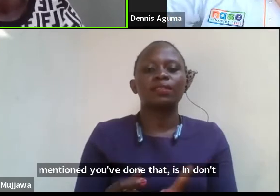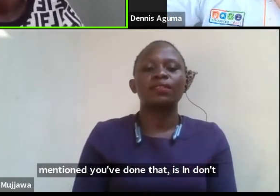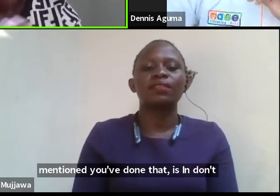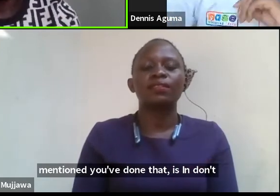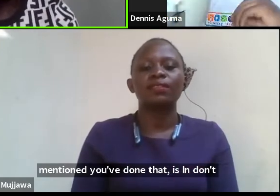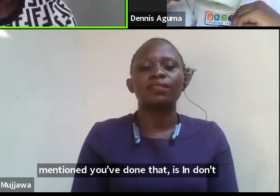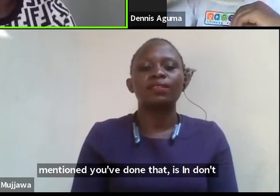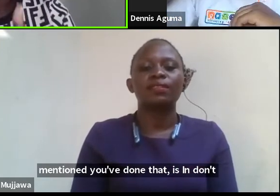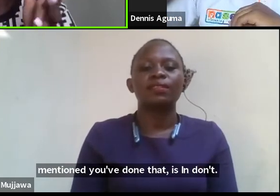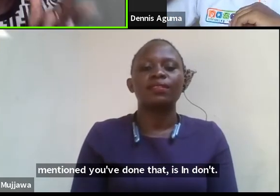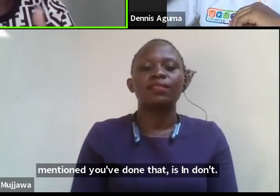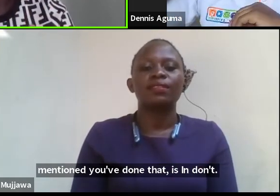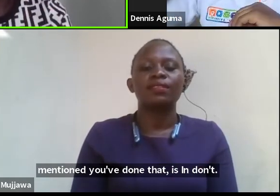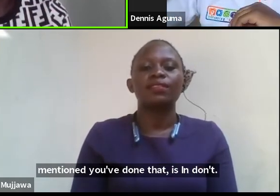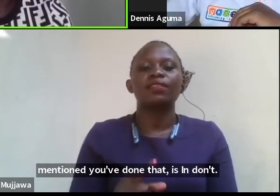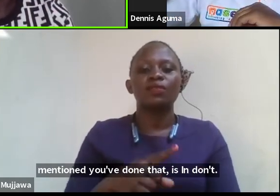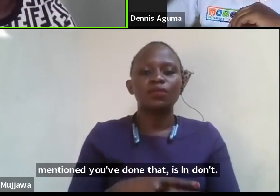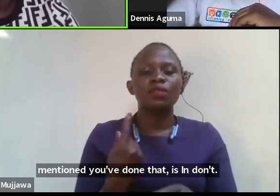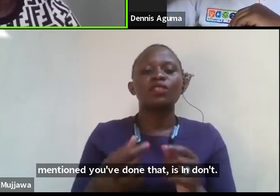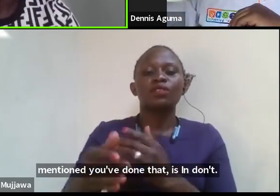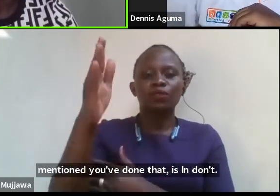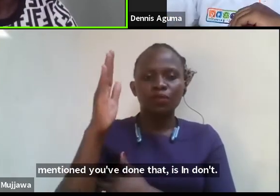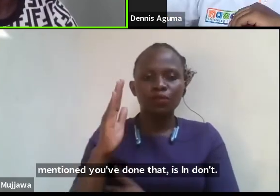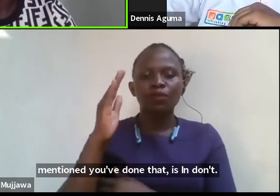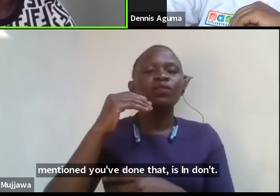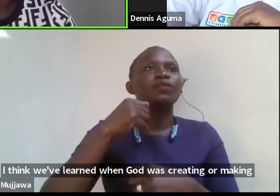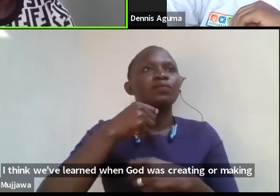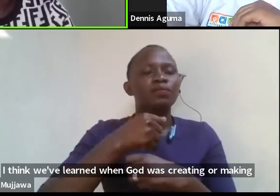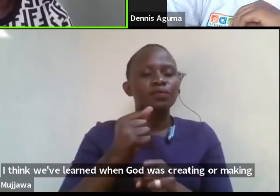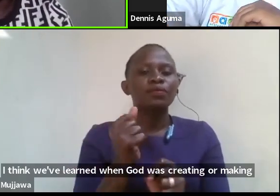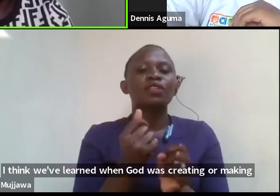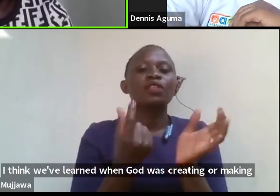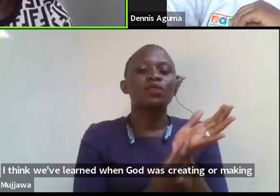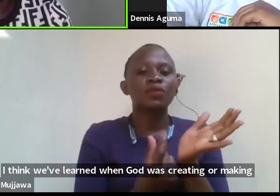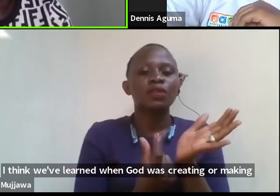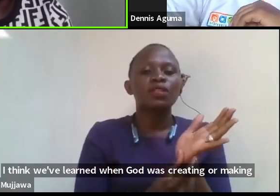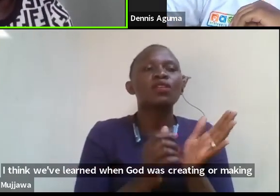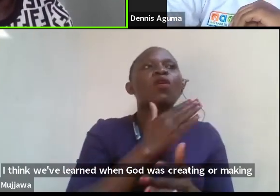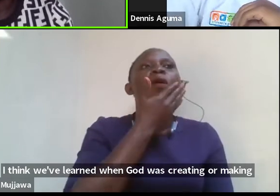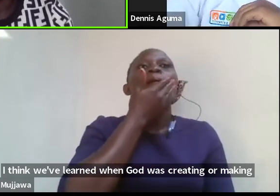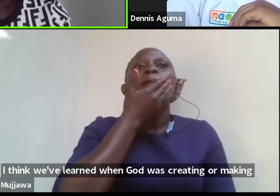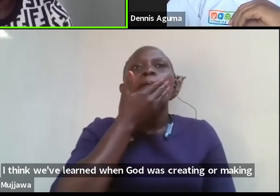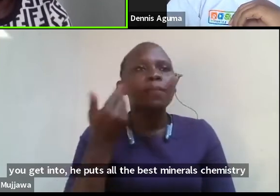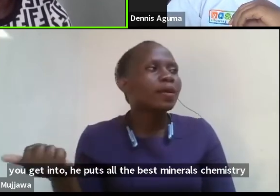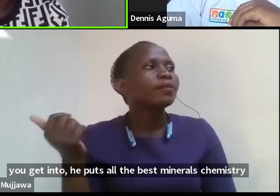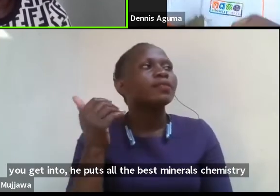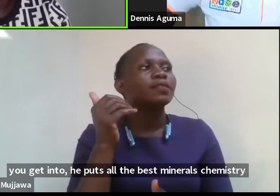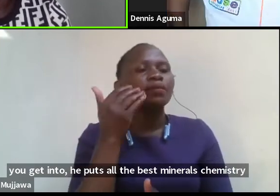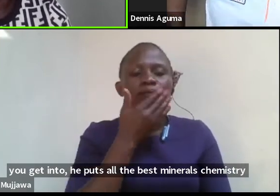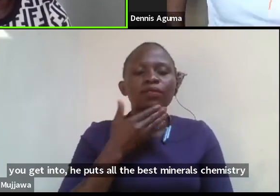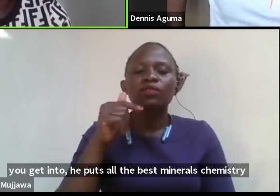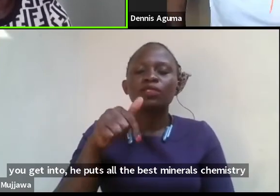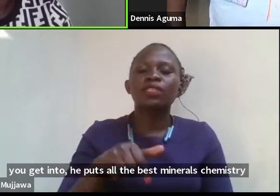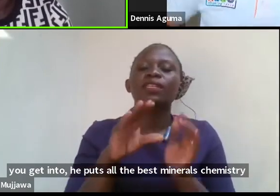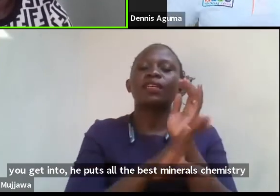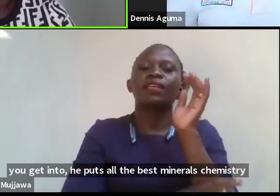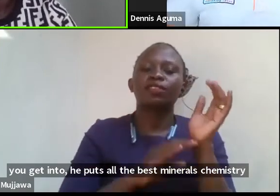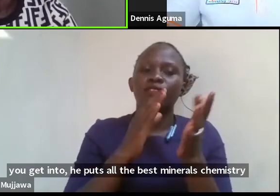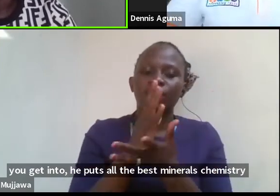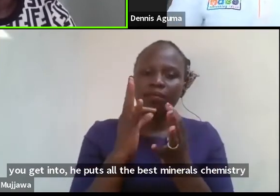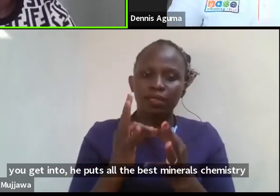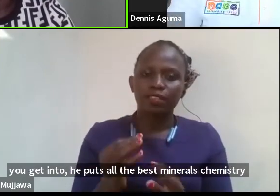when God was creating or making Uganda, he put all the best minerals in our country. That is really something that Ugandans need to